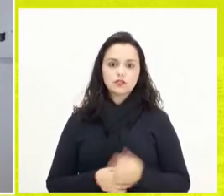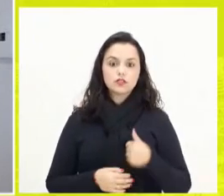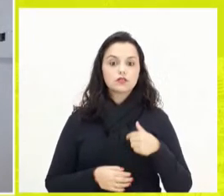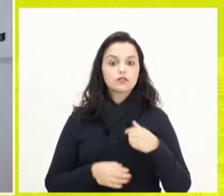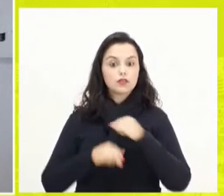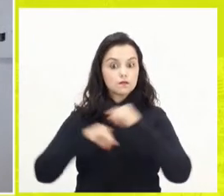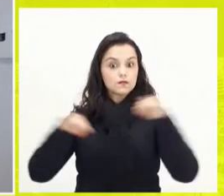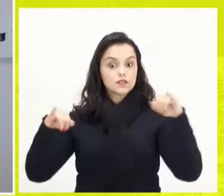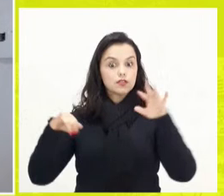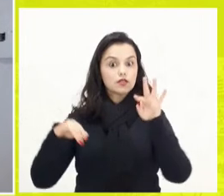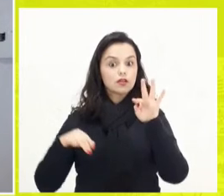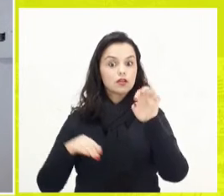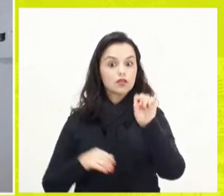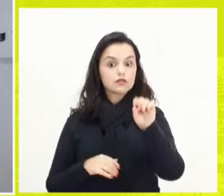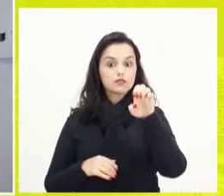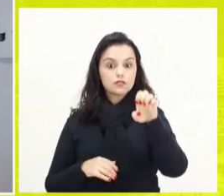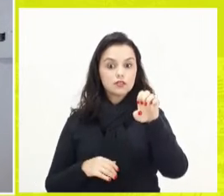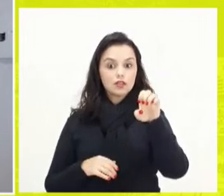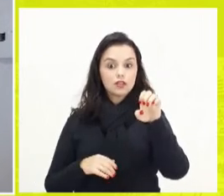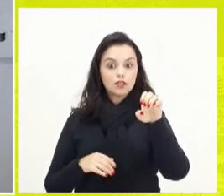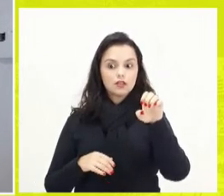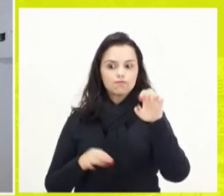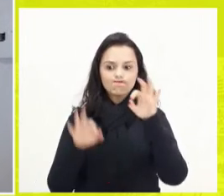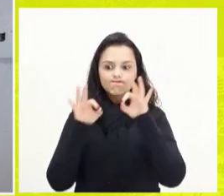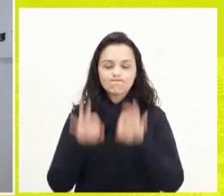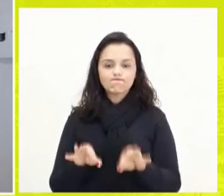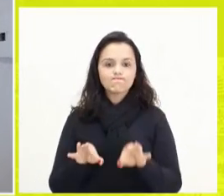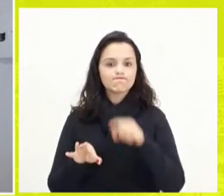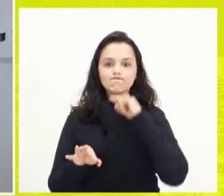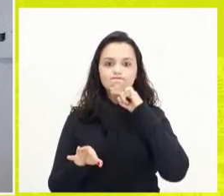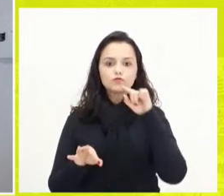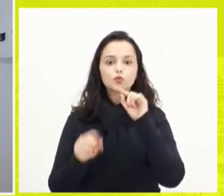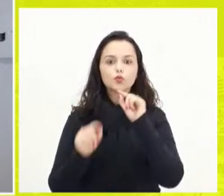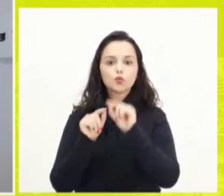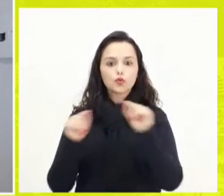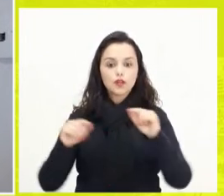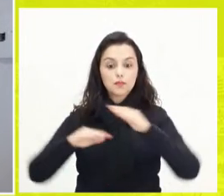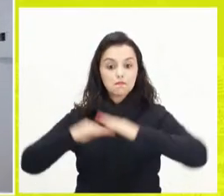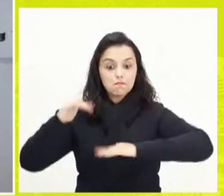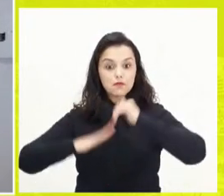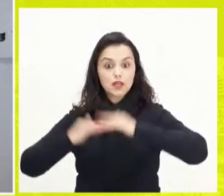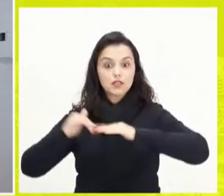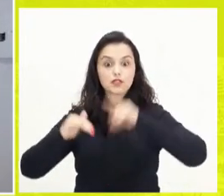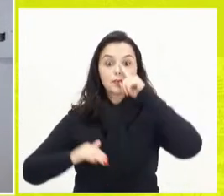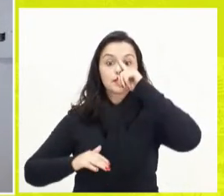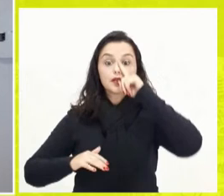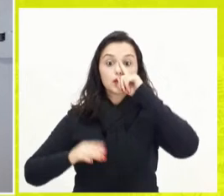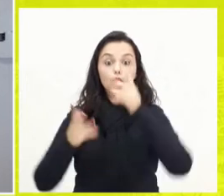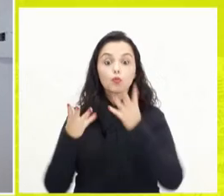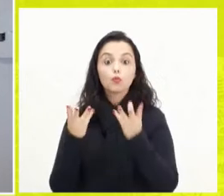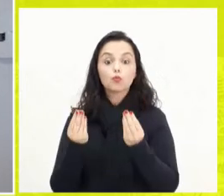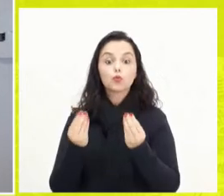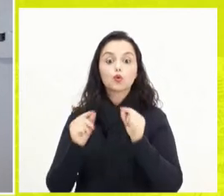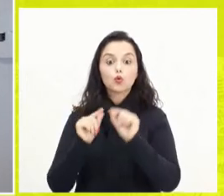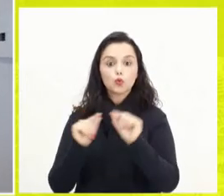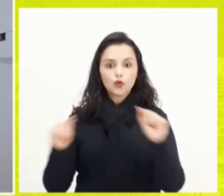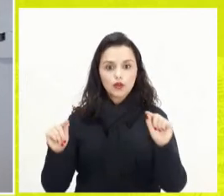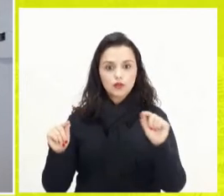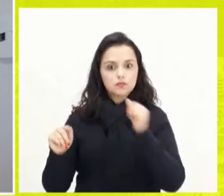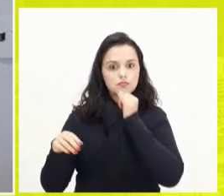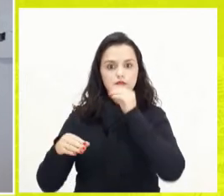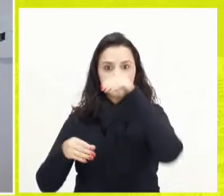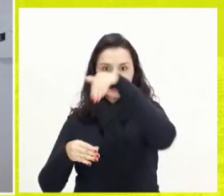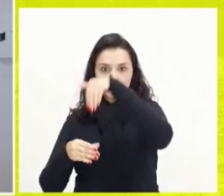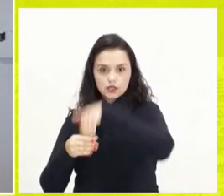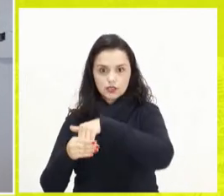right now but i'd like to say that to superior election a court in brazil something that didn't